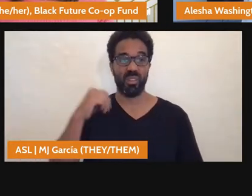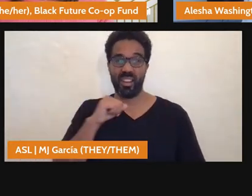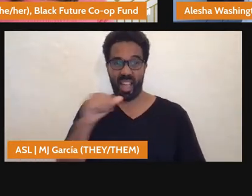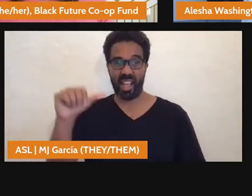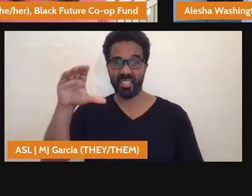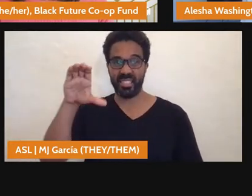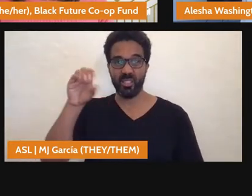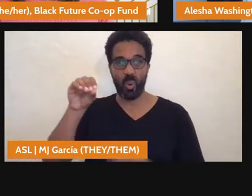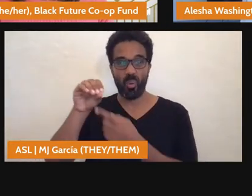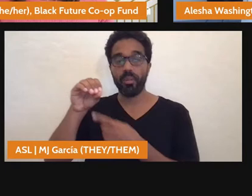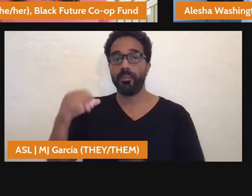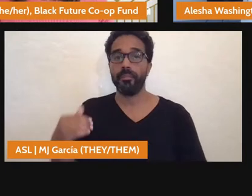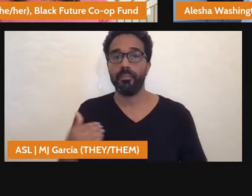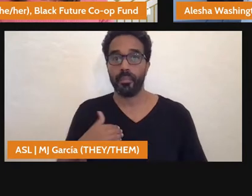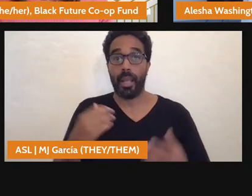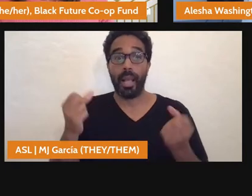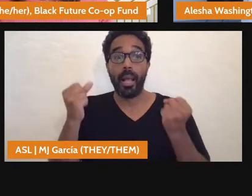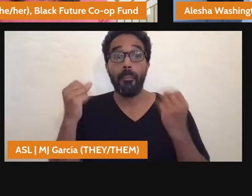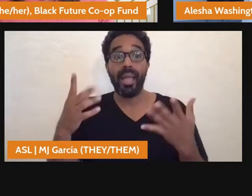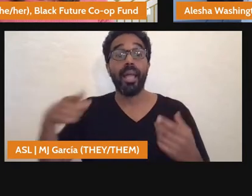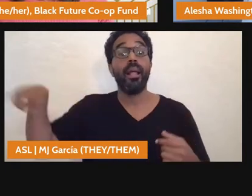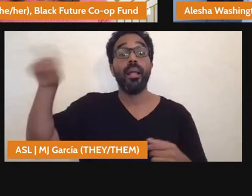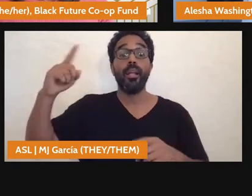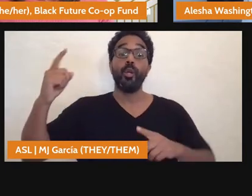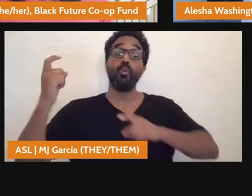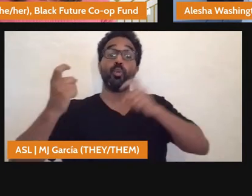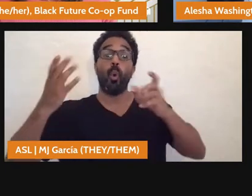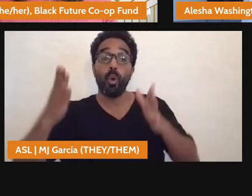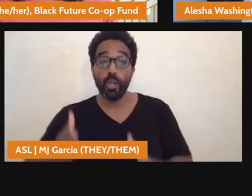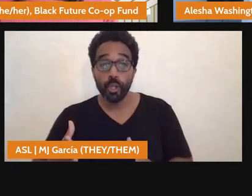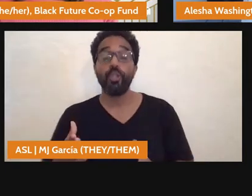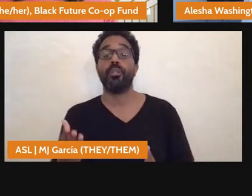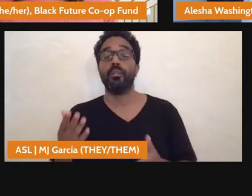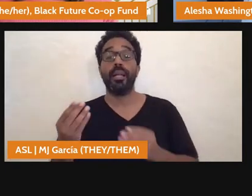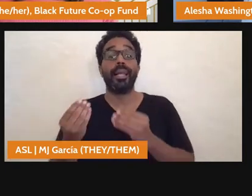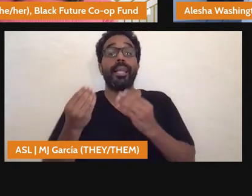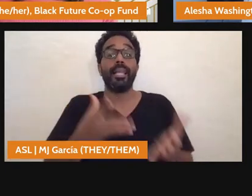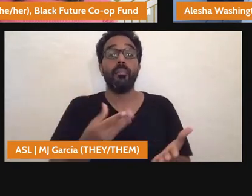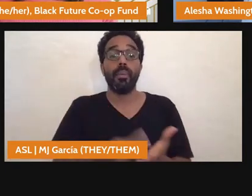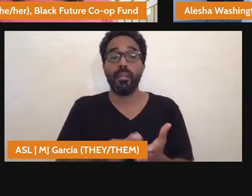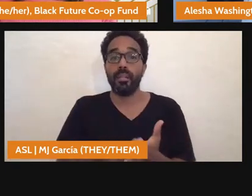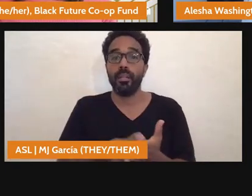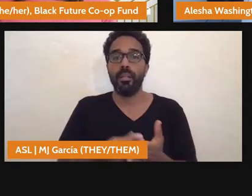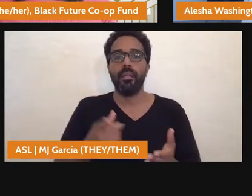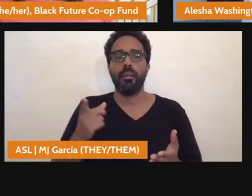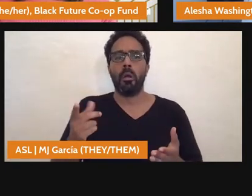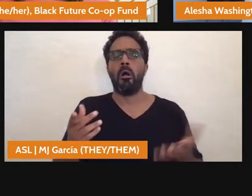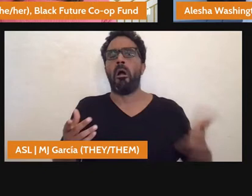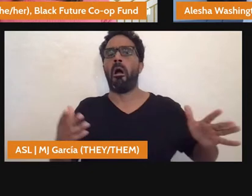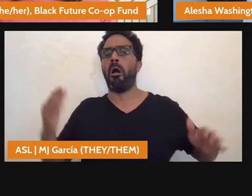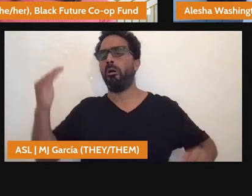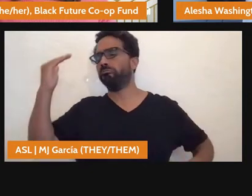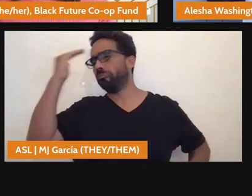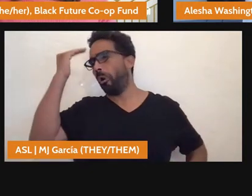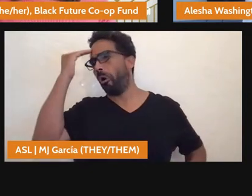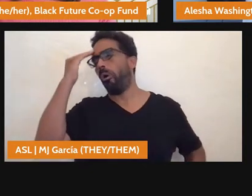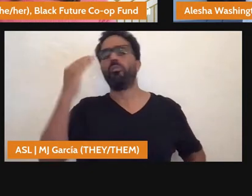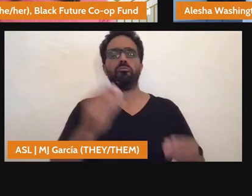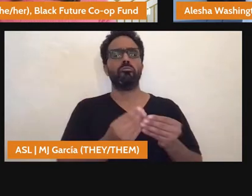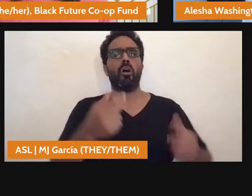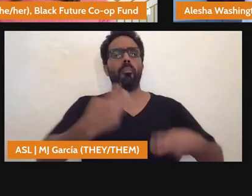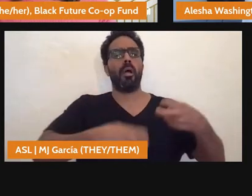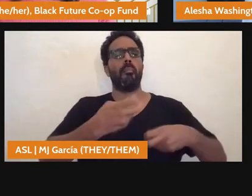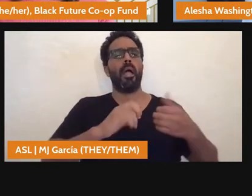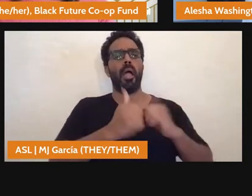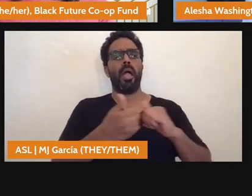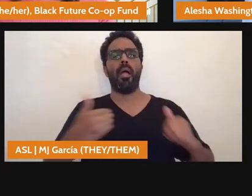many donors and funders would come in and sort of already know what the solution was to the problem and then want to grant